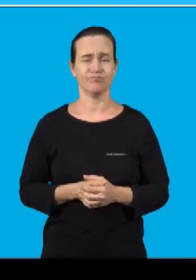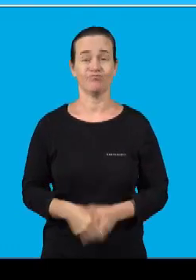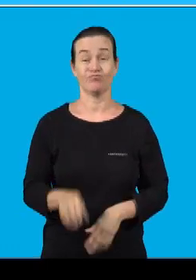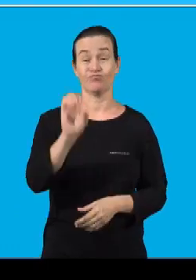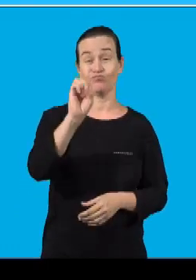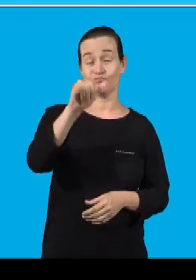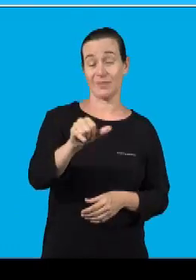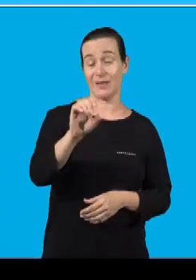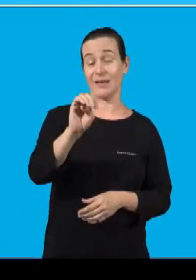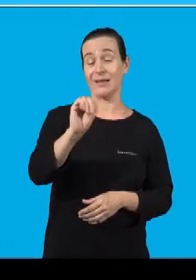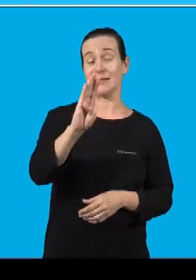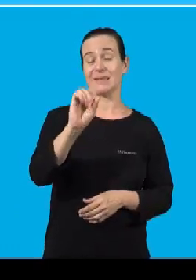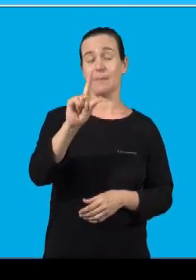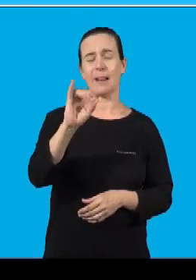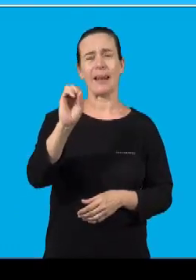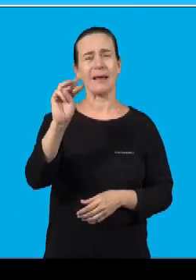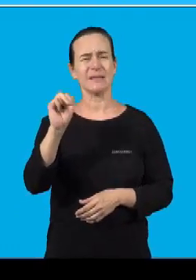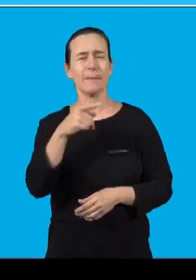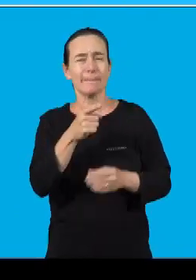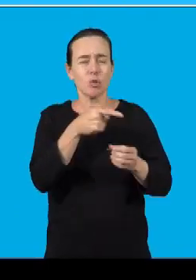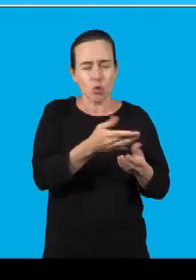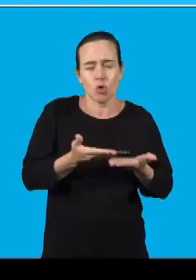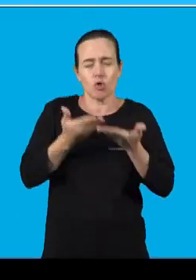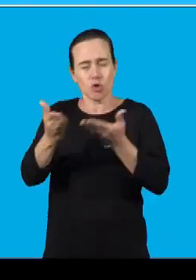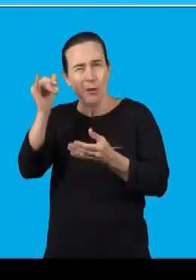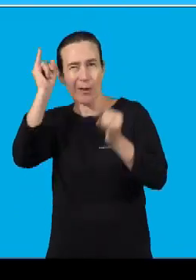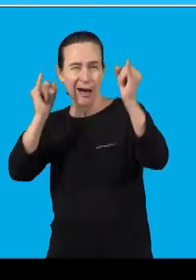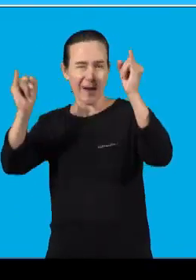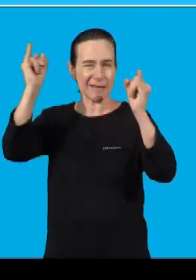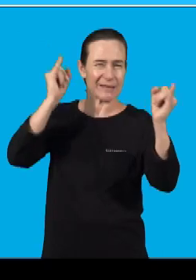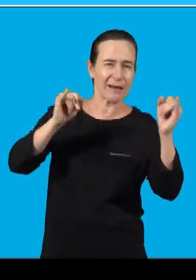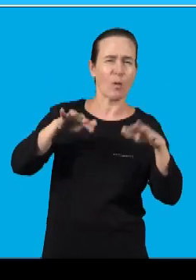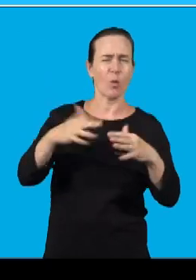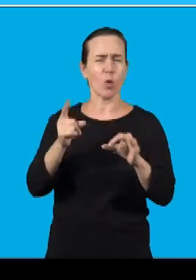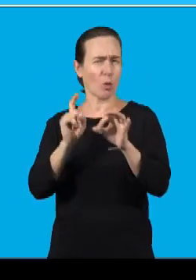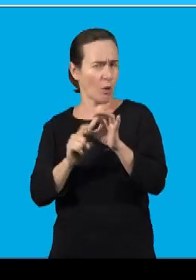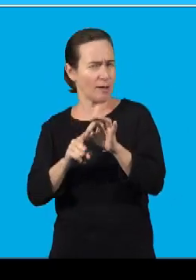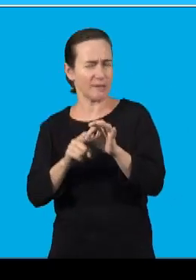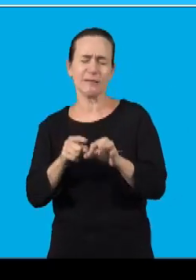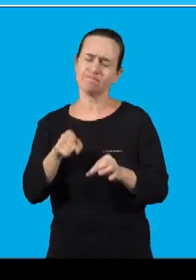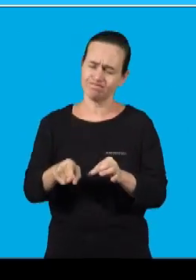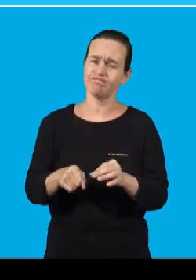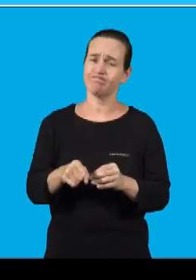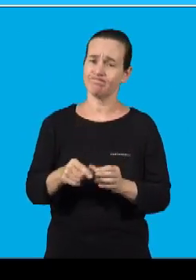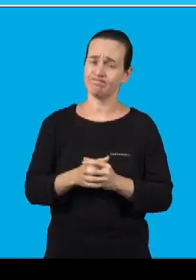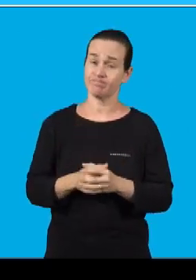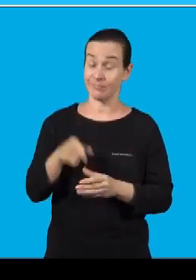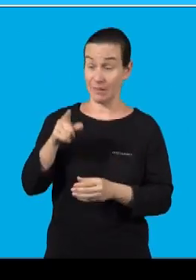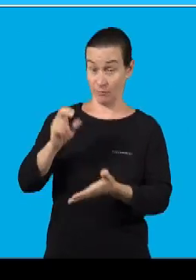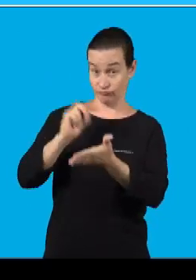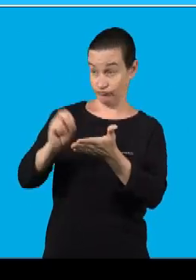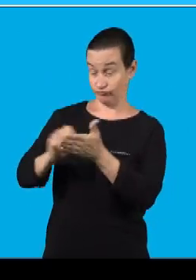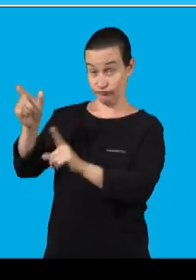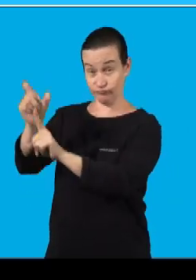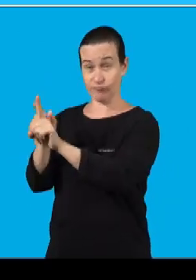as we progress through this lesson. Symbolism is the use of symbols to present ideas or qualities. Now remember,